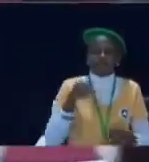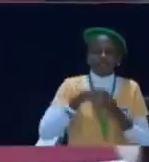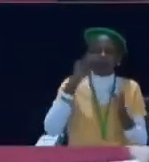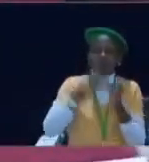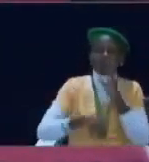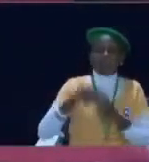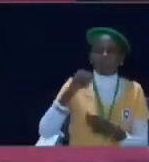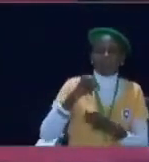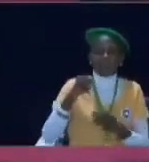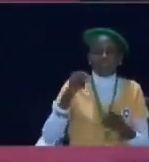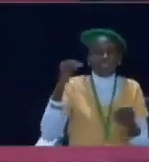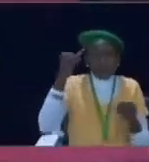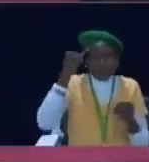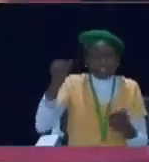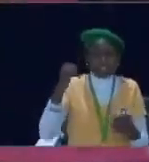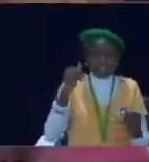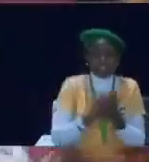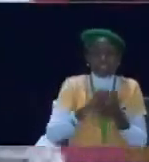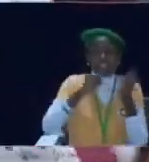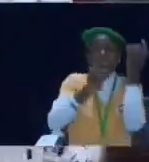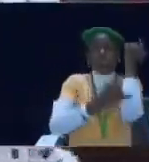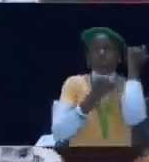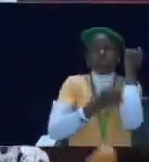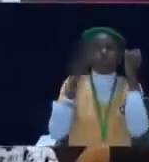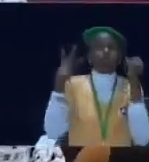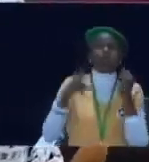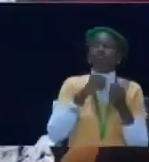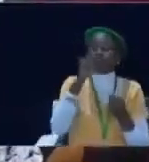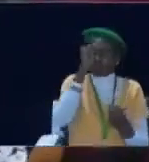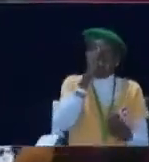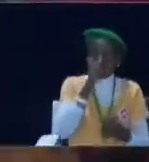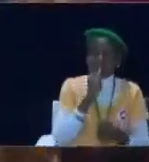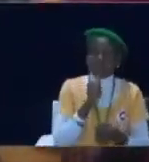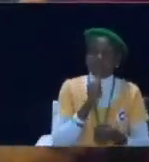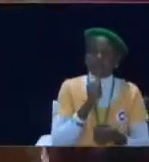Imagine that Joseph was not patient.